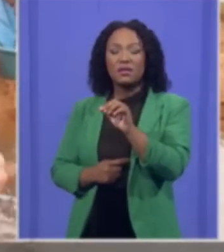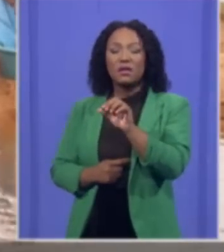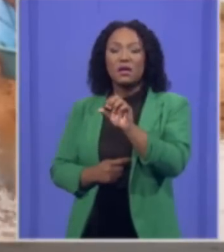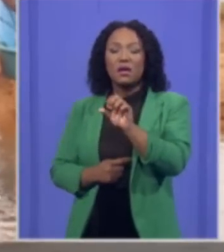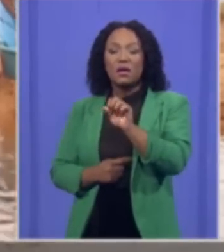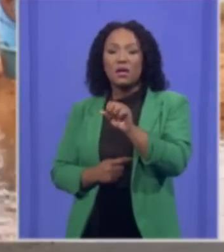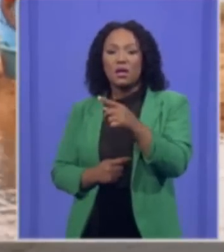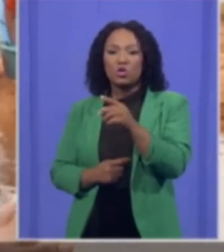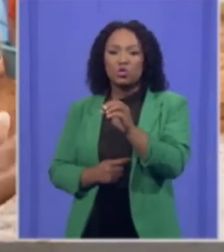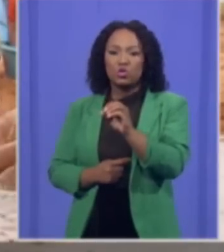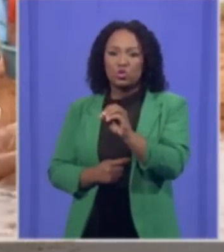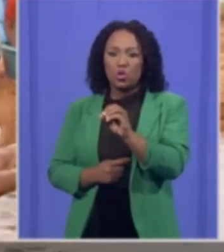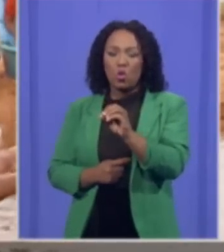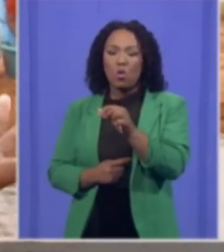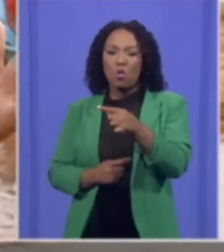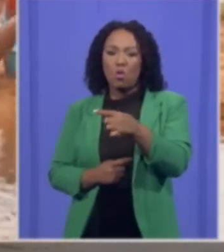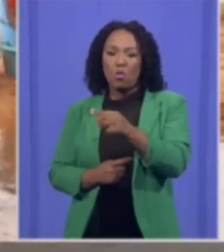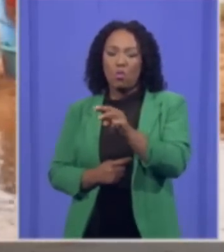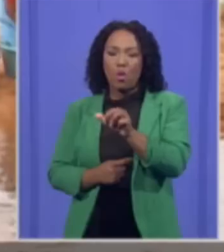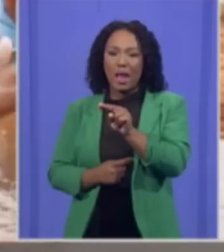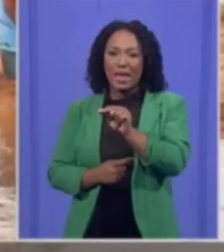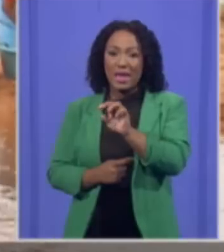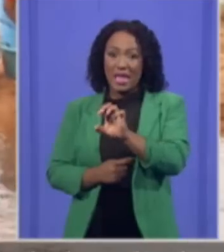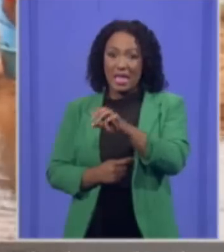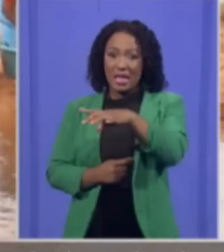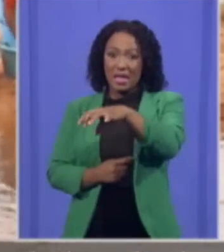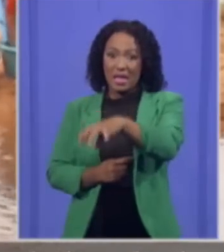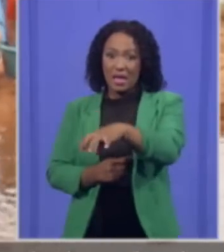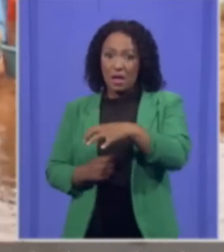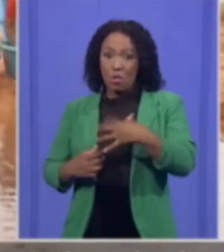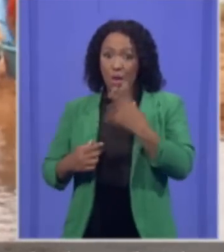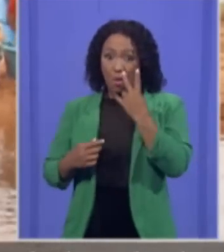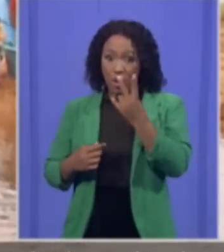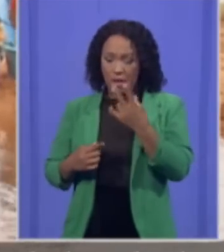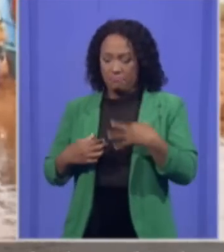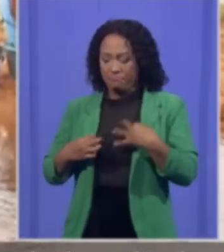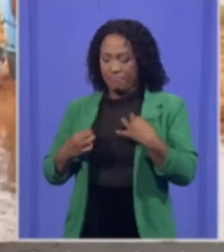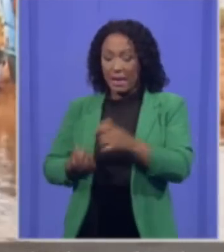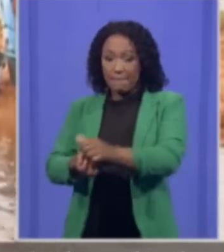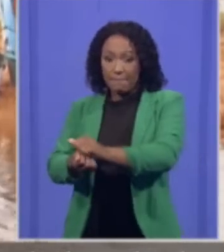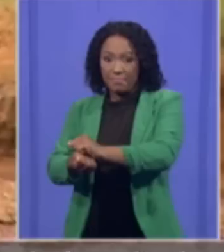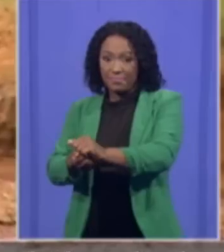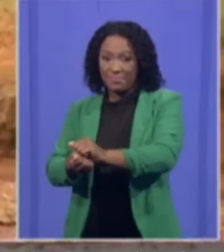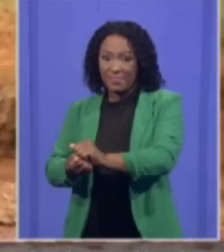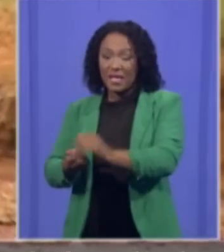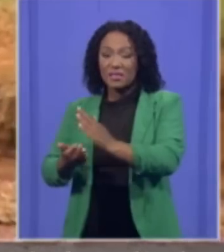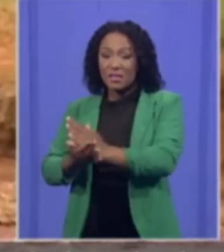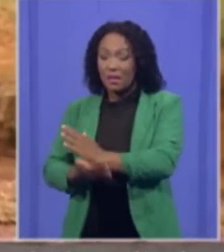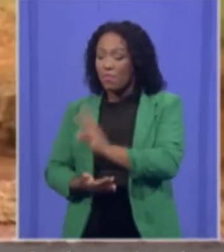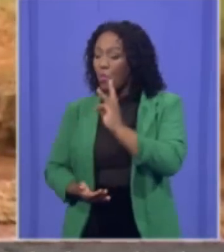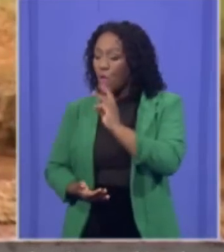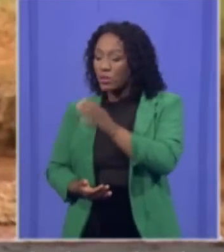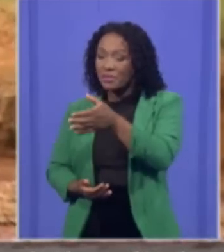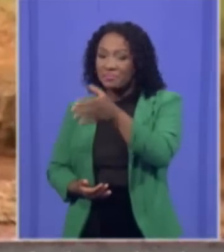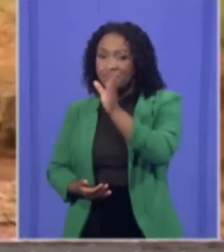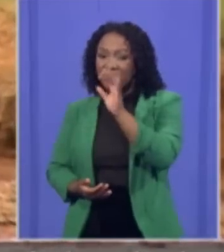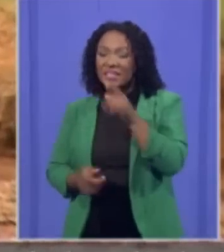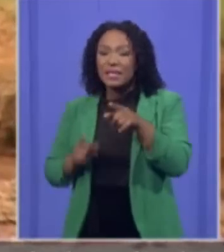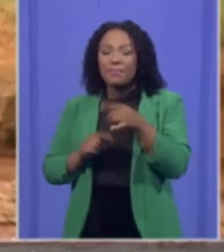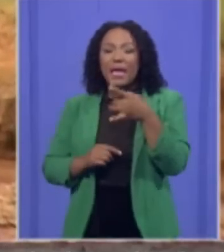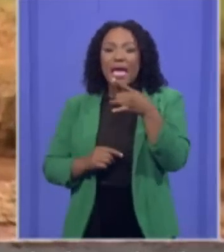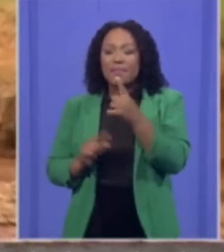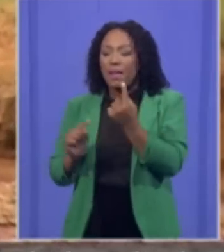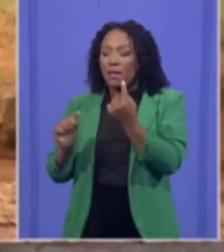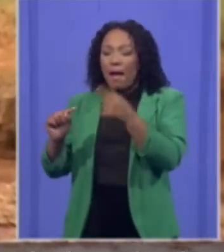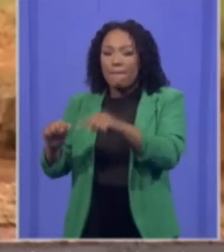ka mo nokeng, ba bangwe meetse a ba anwa, ga ona mo ba nwa meetse teng. Ena anwa le ke diphoofolo. Ga